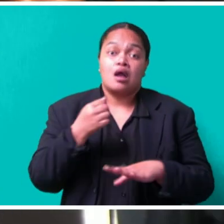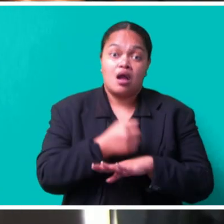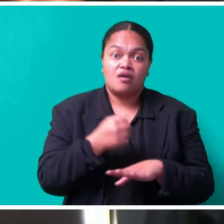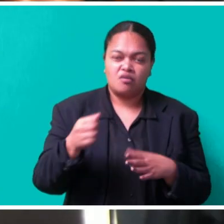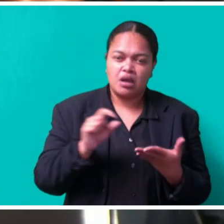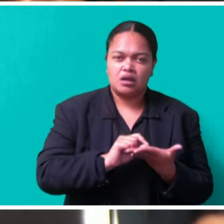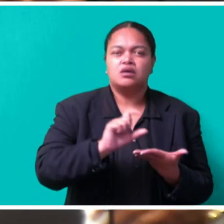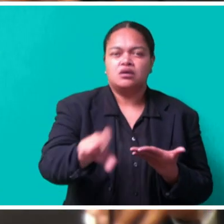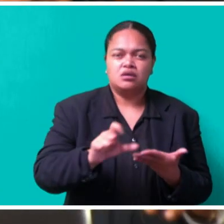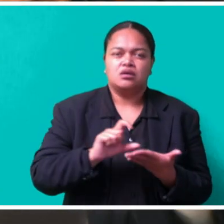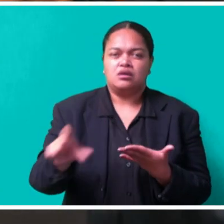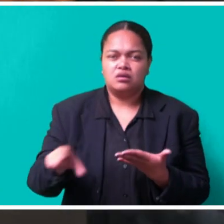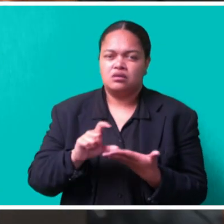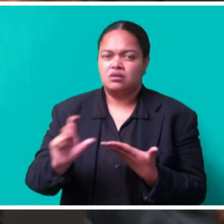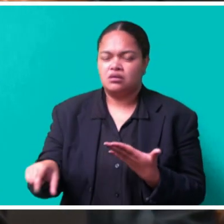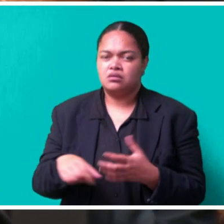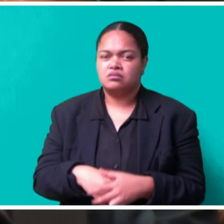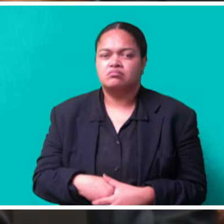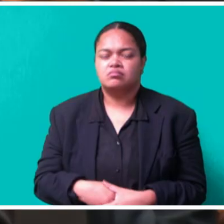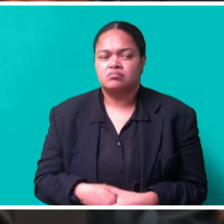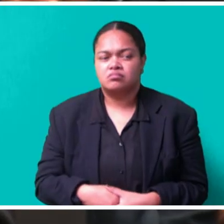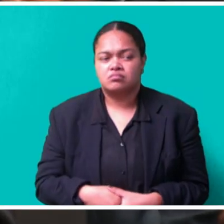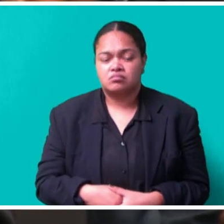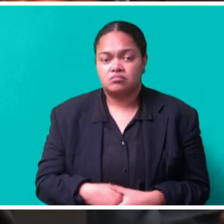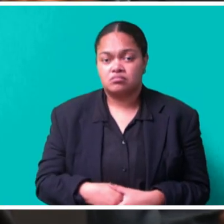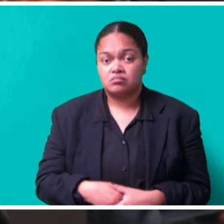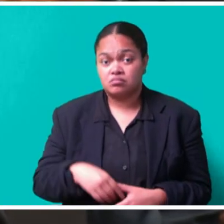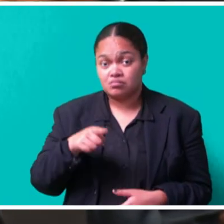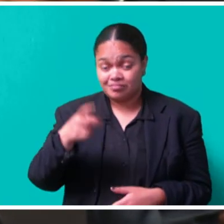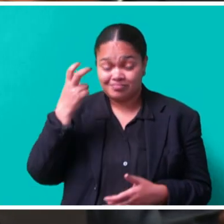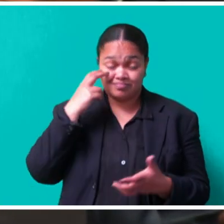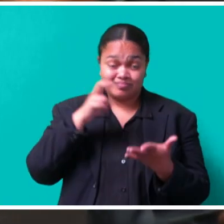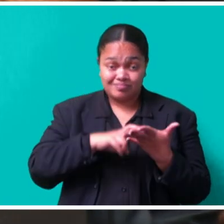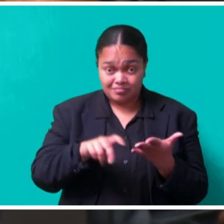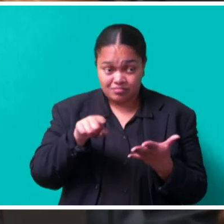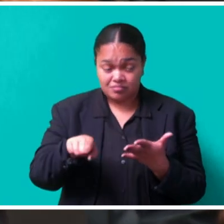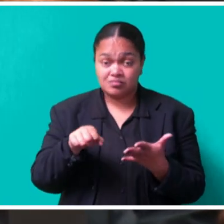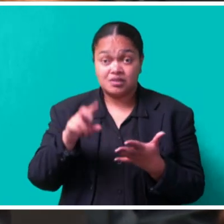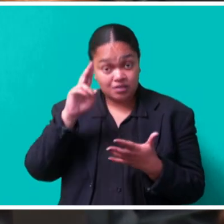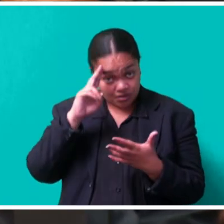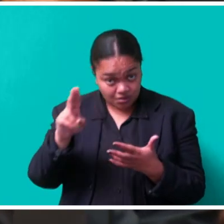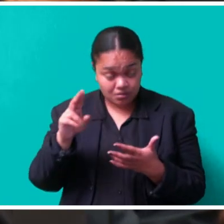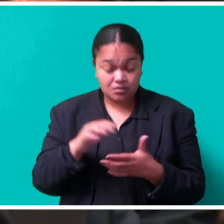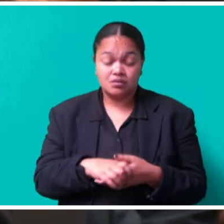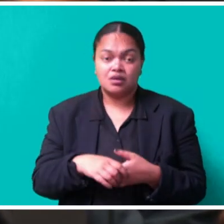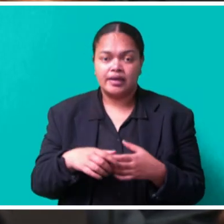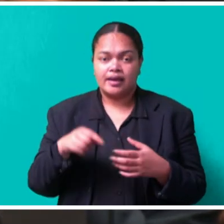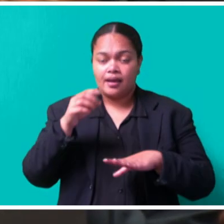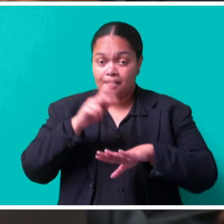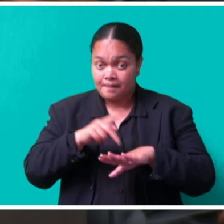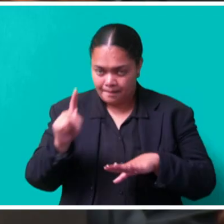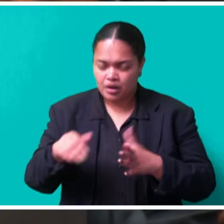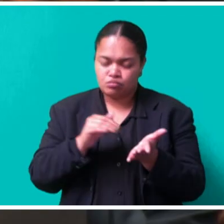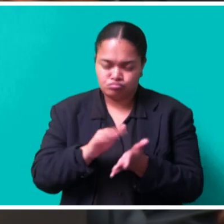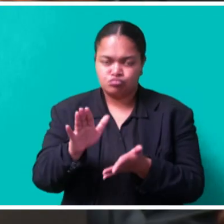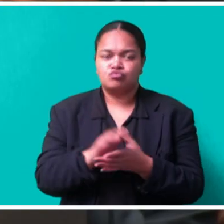possible reduction in foreign reserves. Recognizing these wider humanitarian implications, Cabinet has approved the activation of